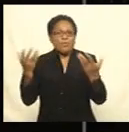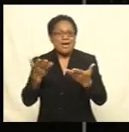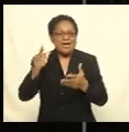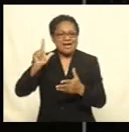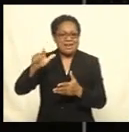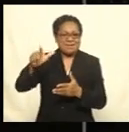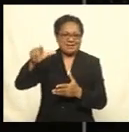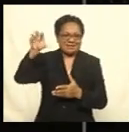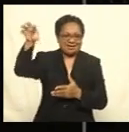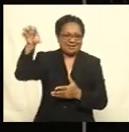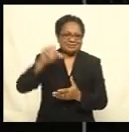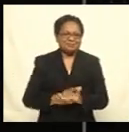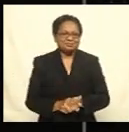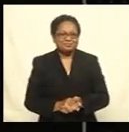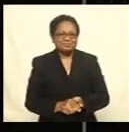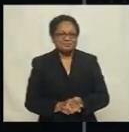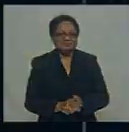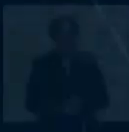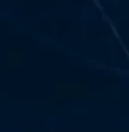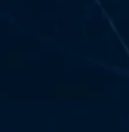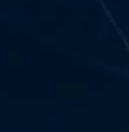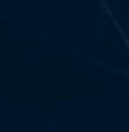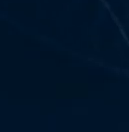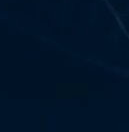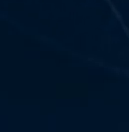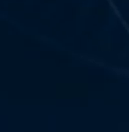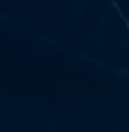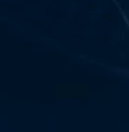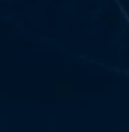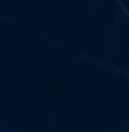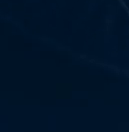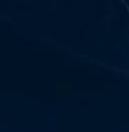Eleanor Turangavu has his story.